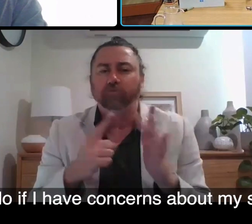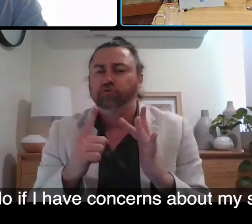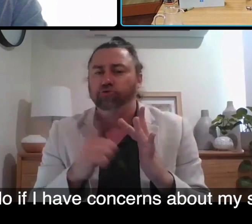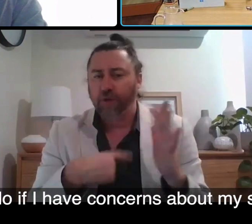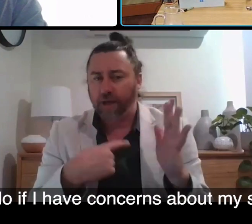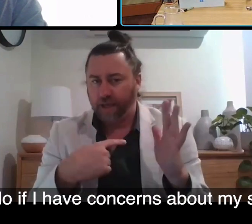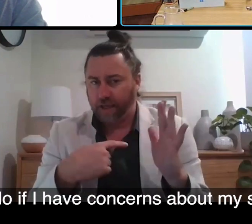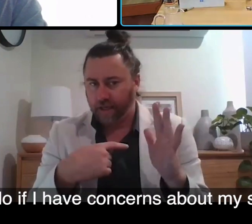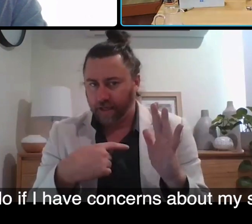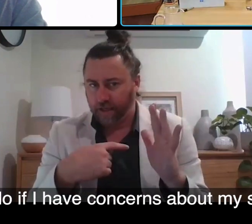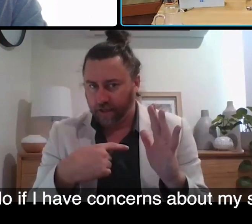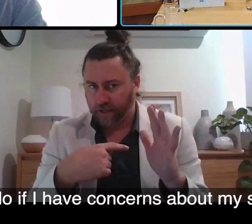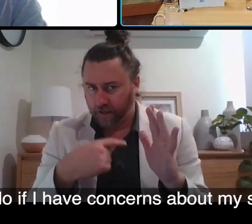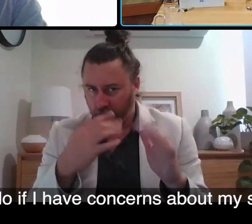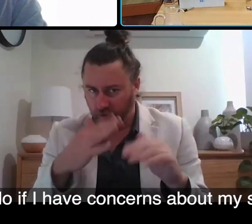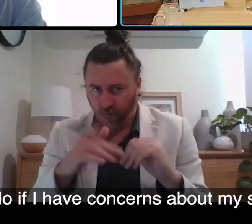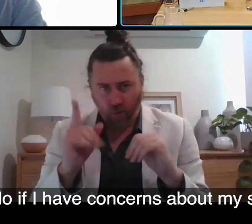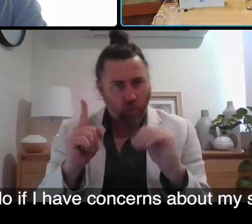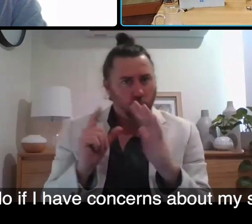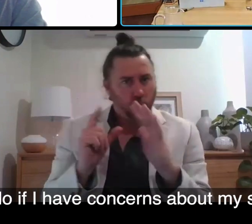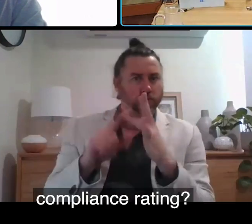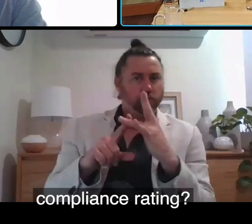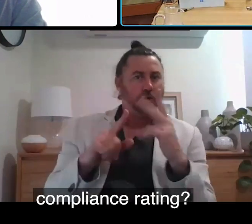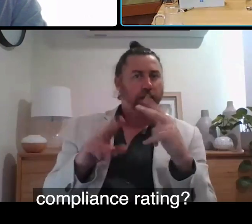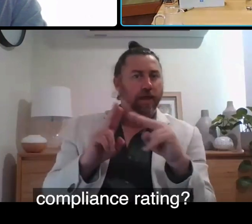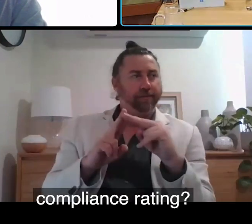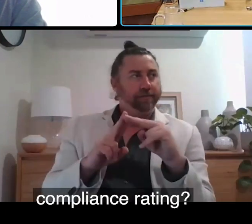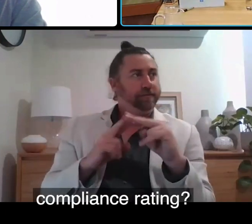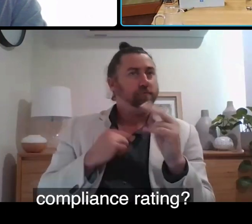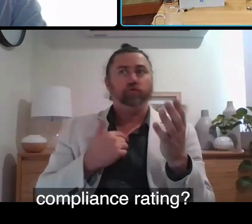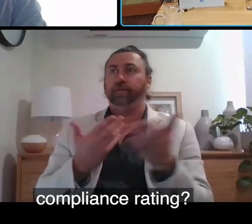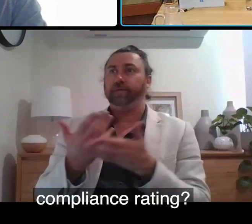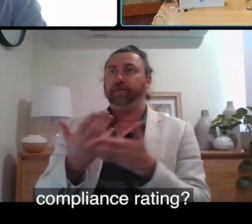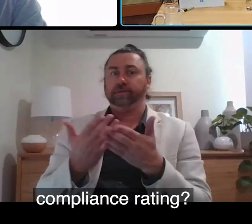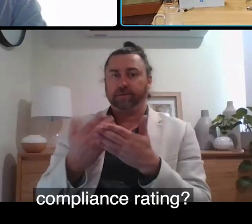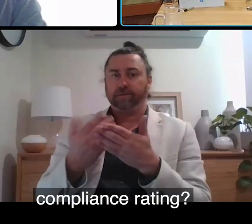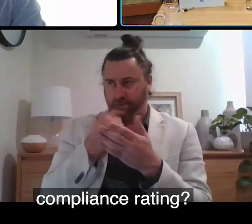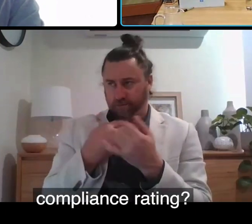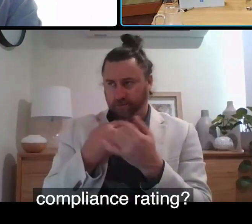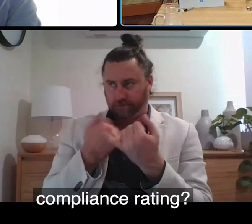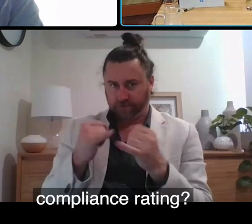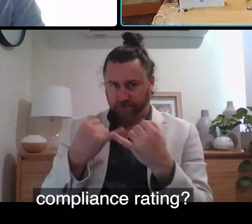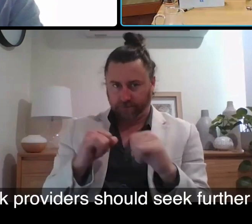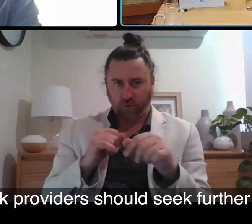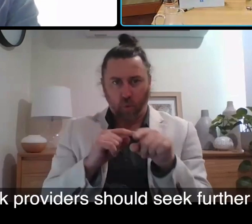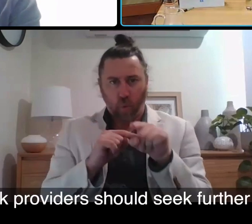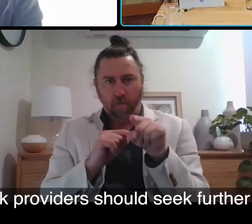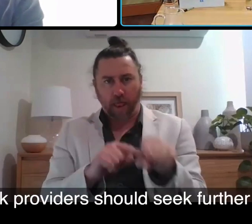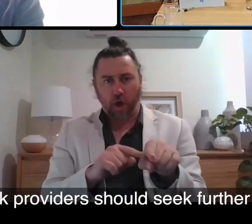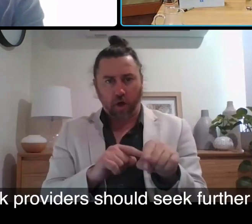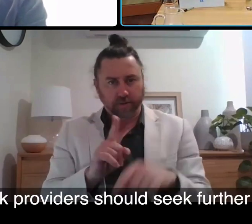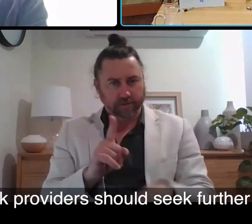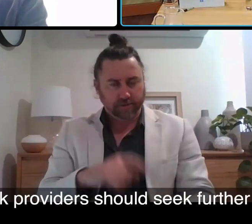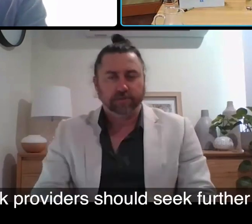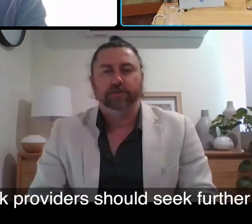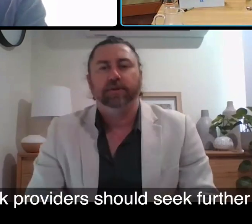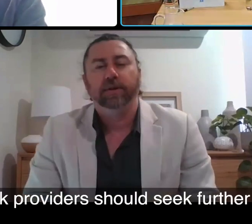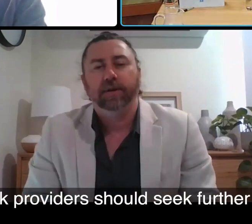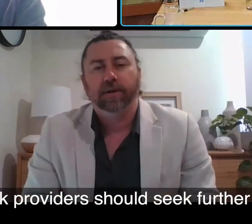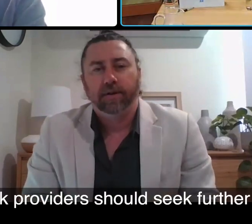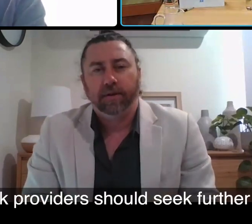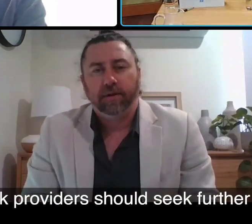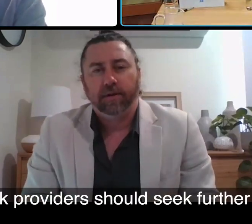and it's about what do I do if I have concerns about my services compliance rating? So I